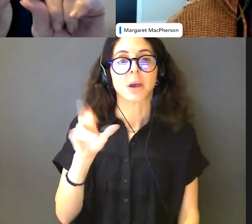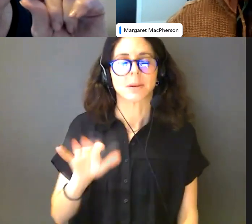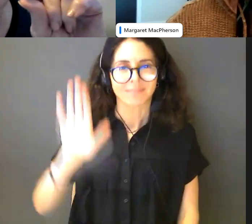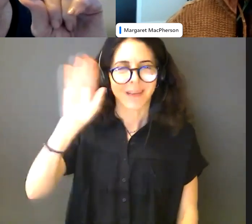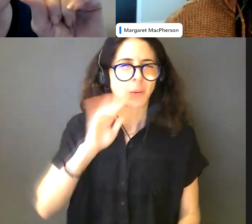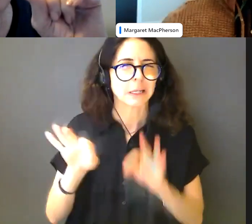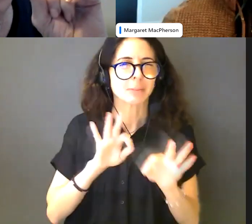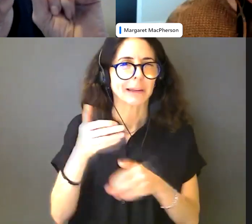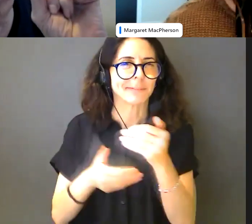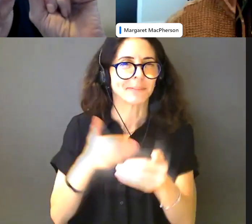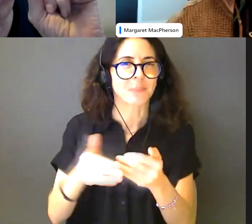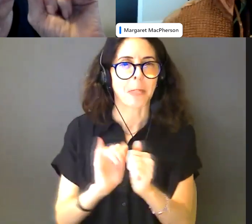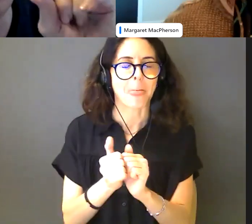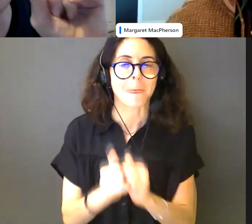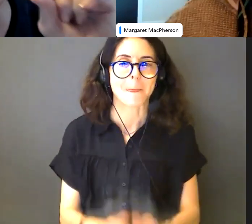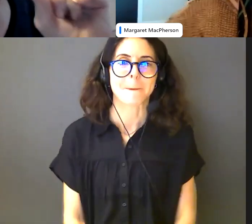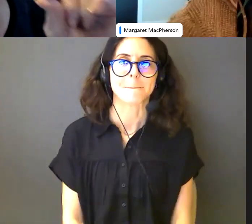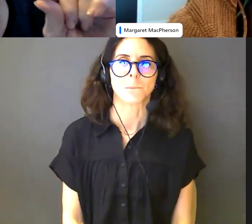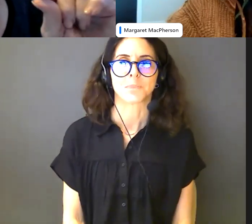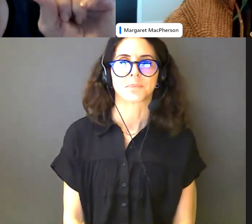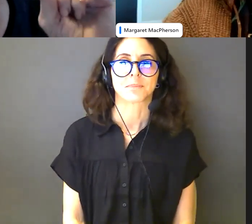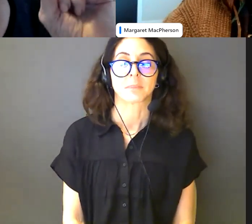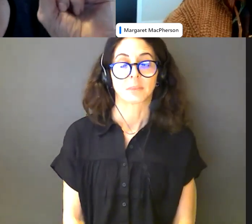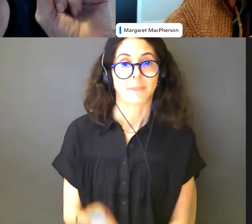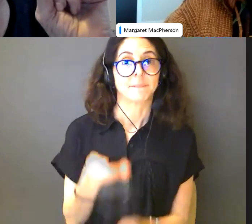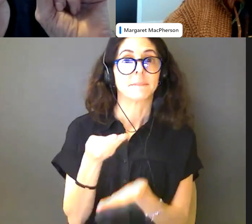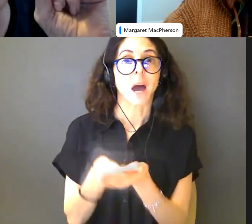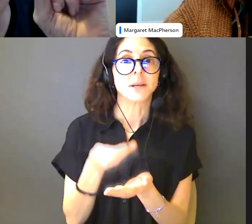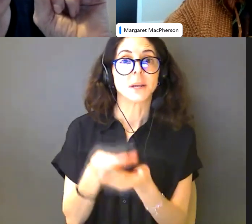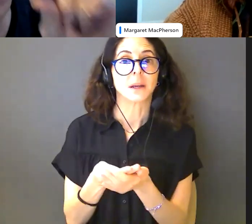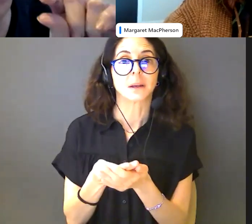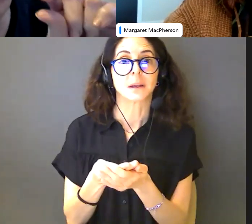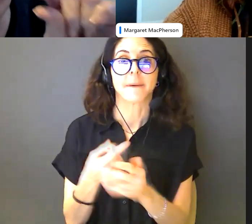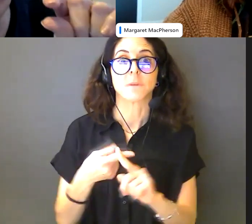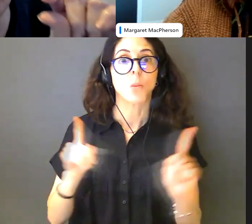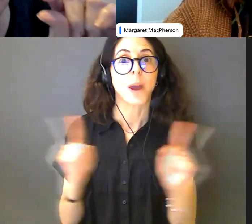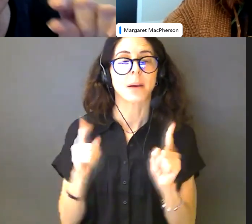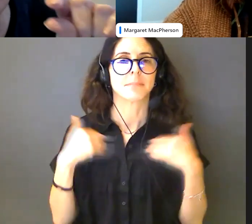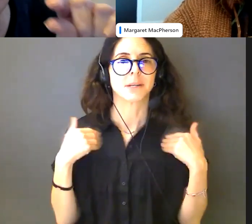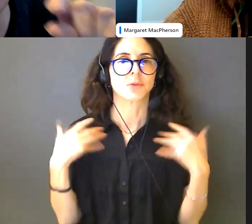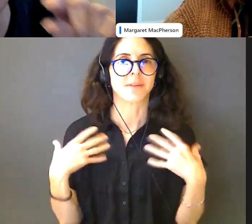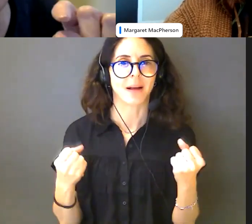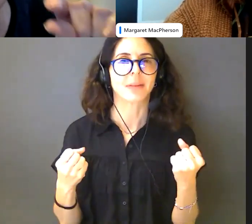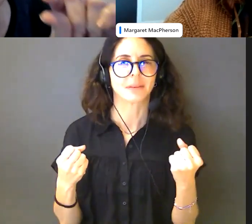that. Yeah, Because please. our only source of funding is through the Ministry of Health in the